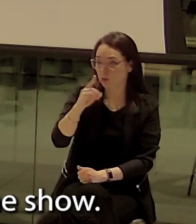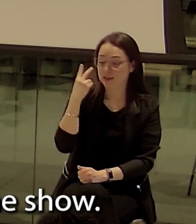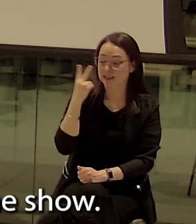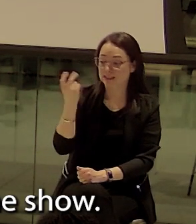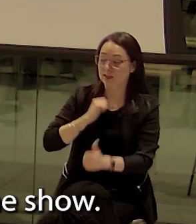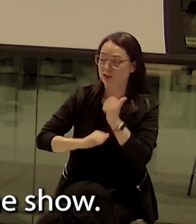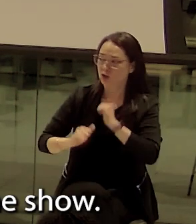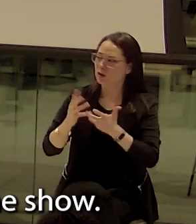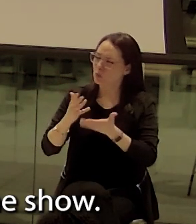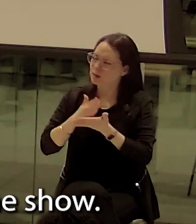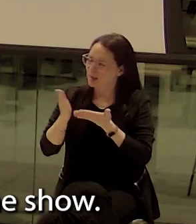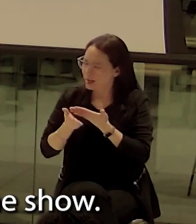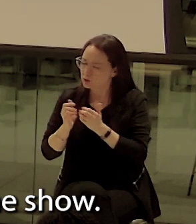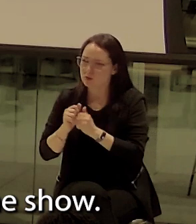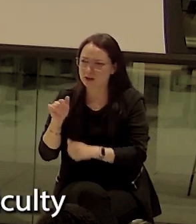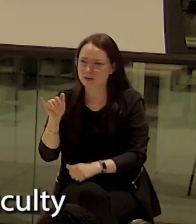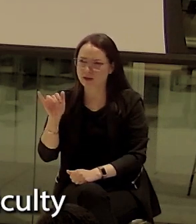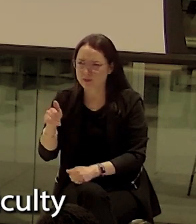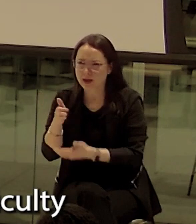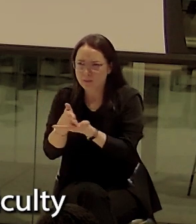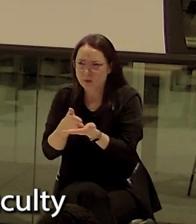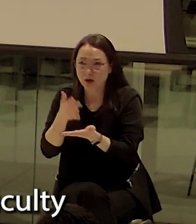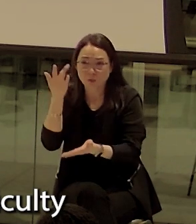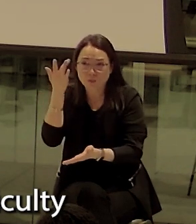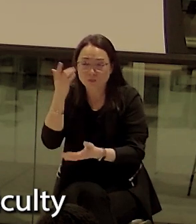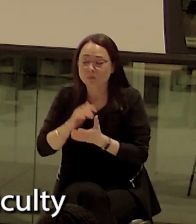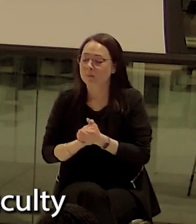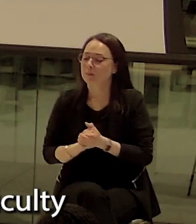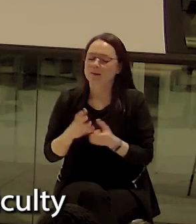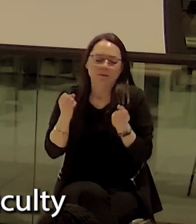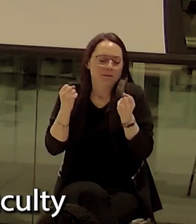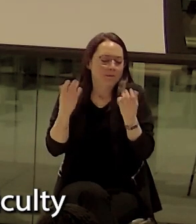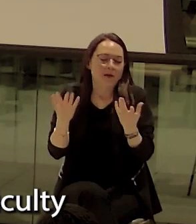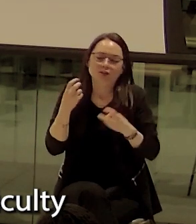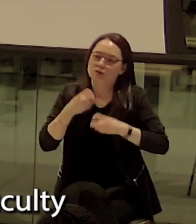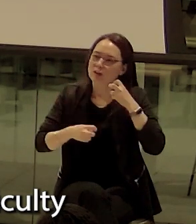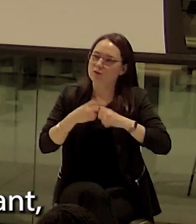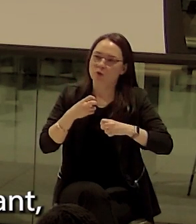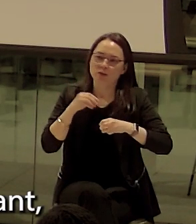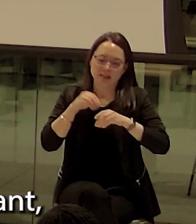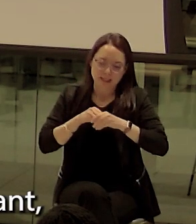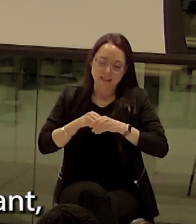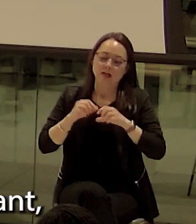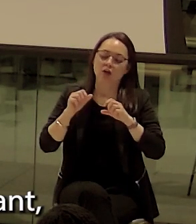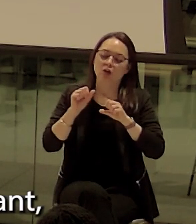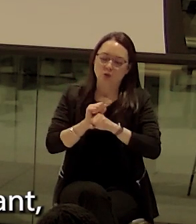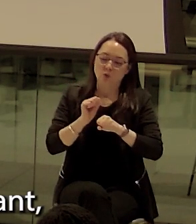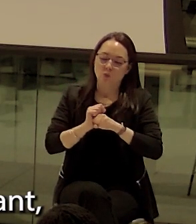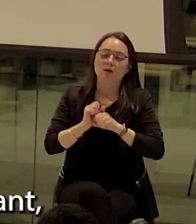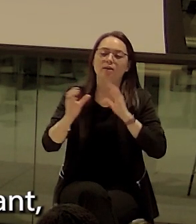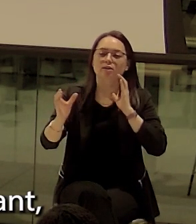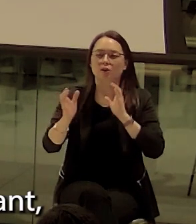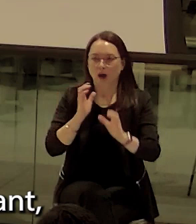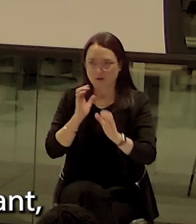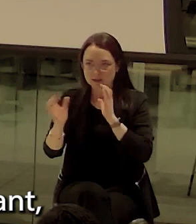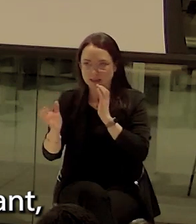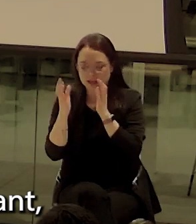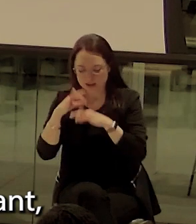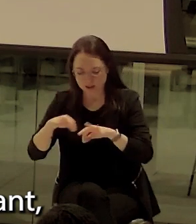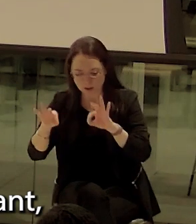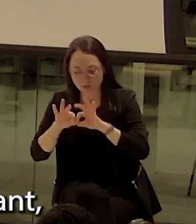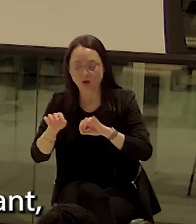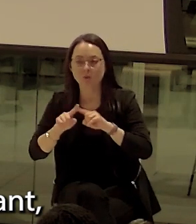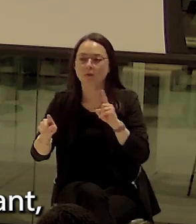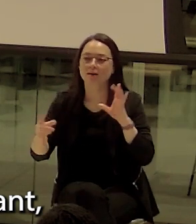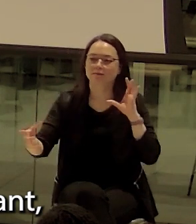just wanted to end on that part because as much as there's difficulty within this work, the conversation is so important, but also